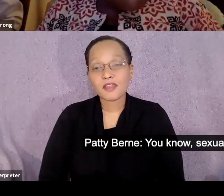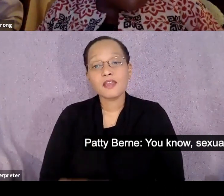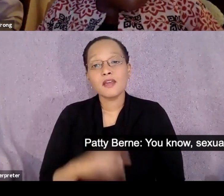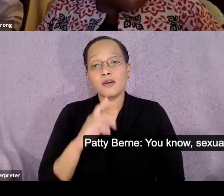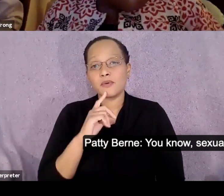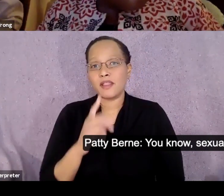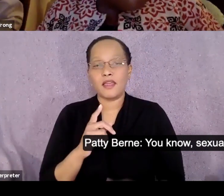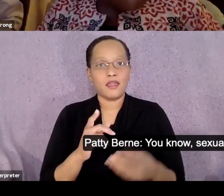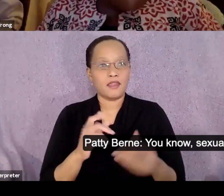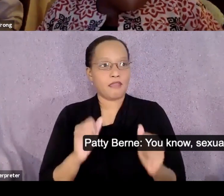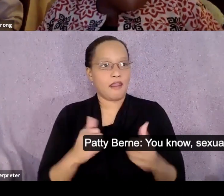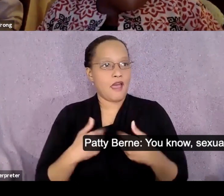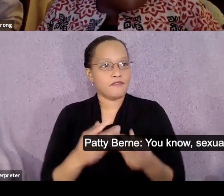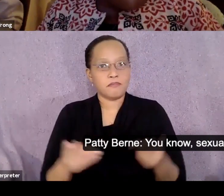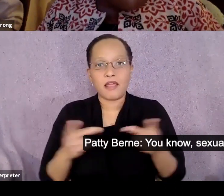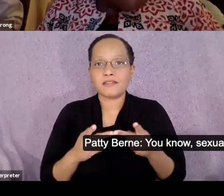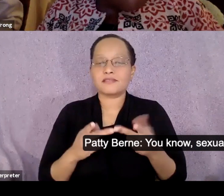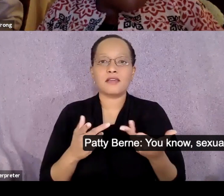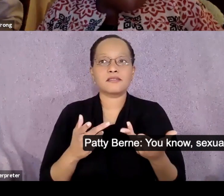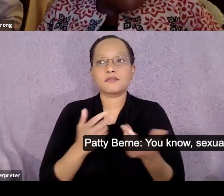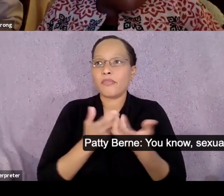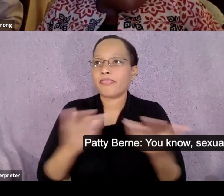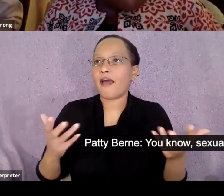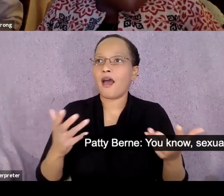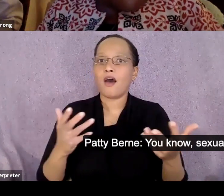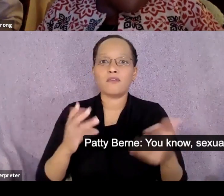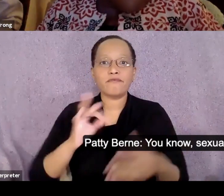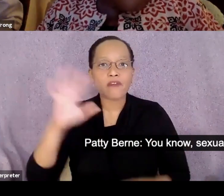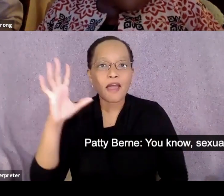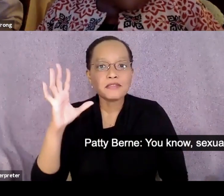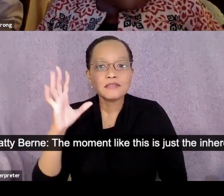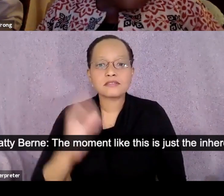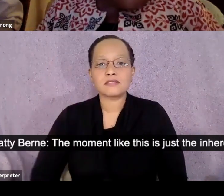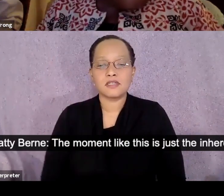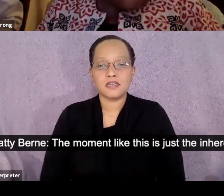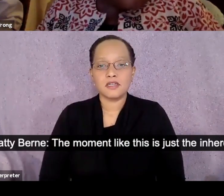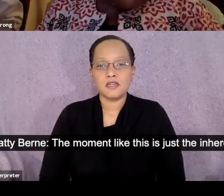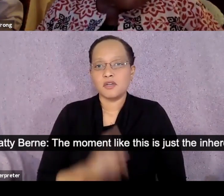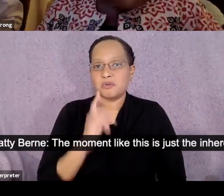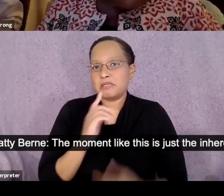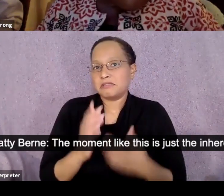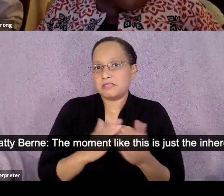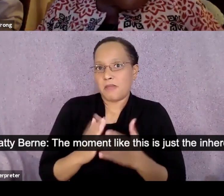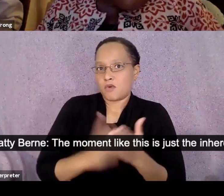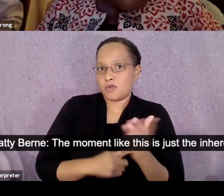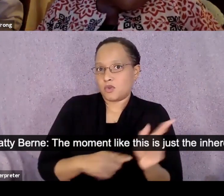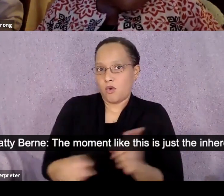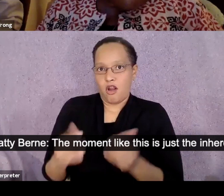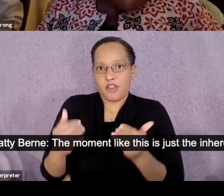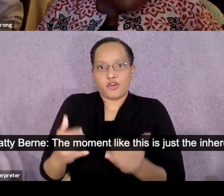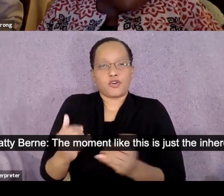vibrant, regardless of how we are in the moment. Like this is just the